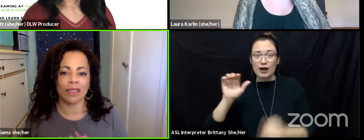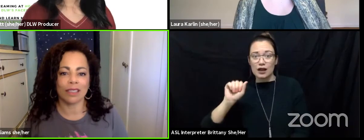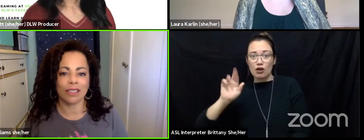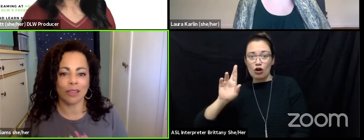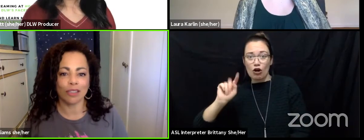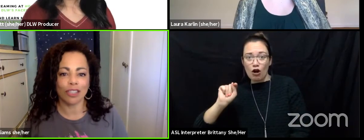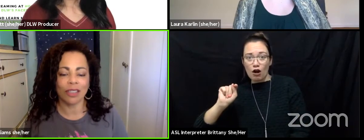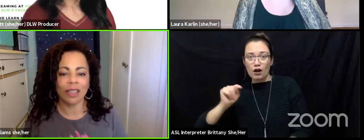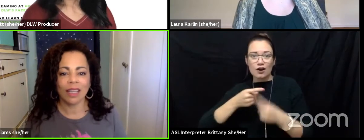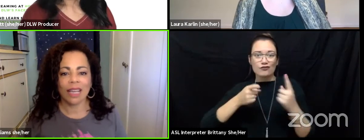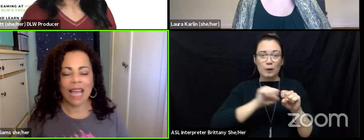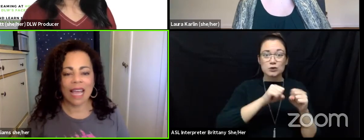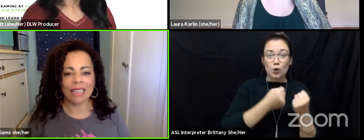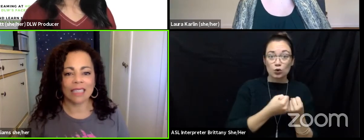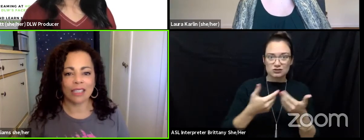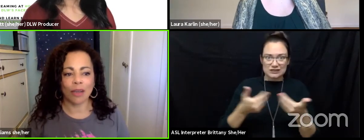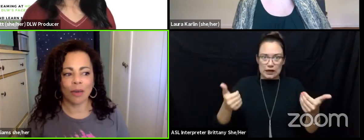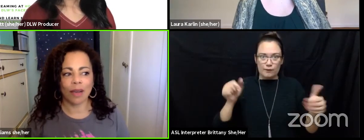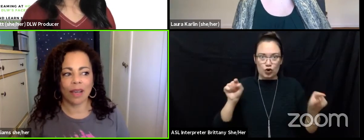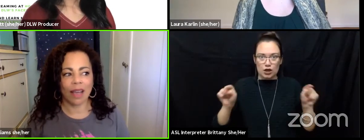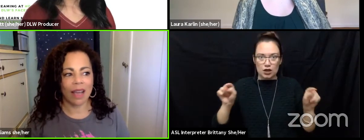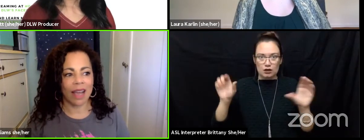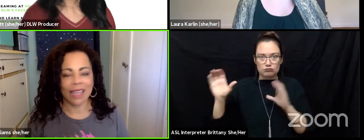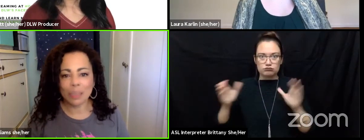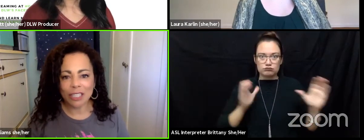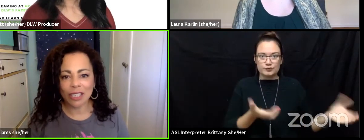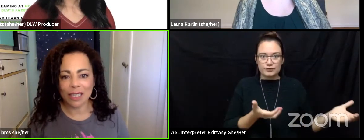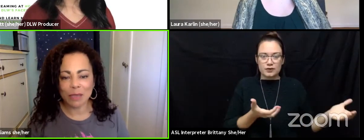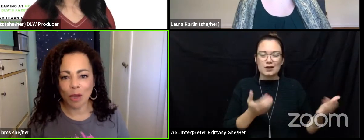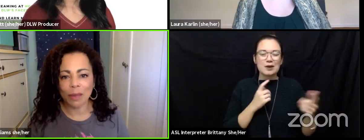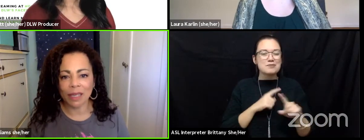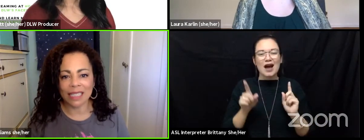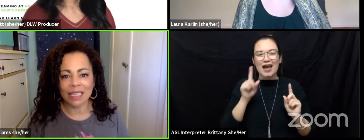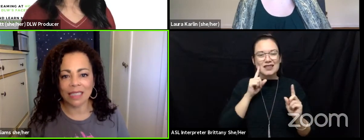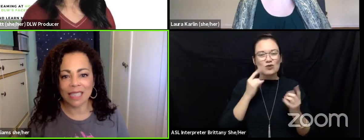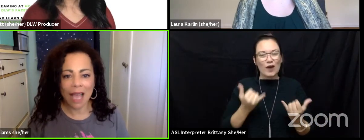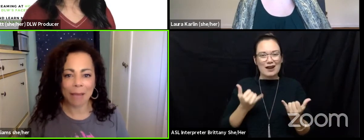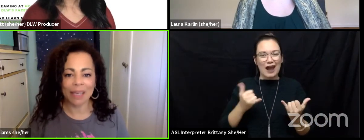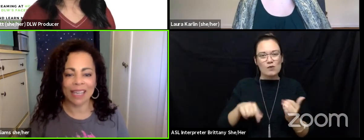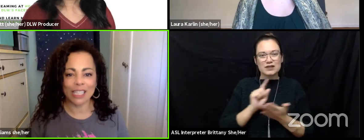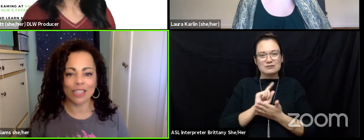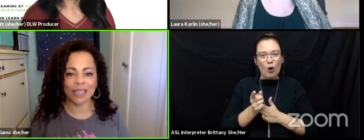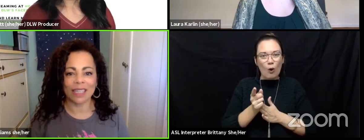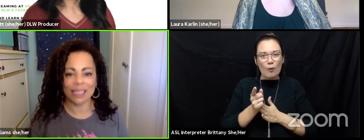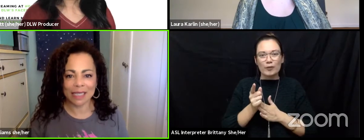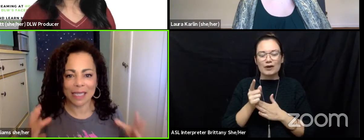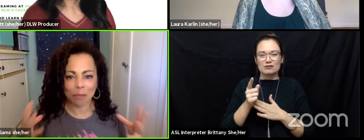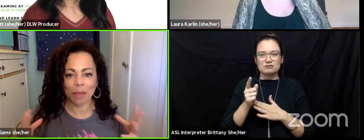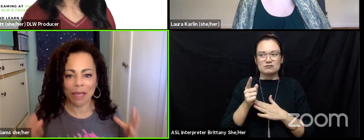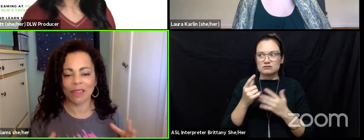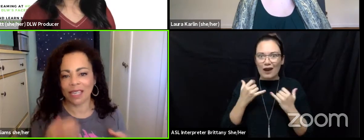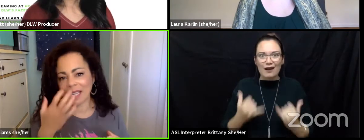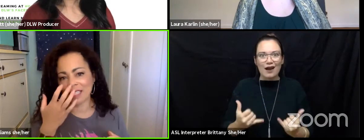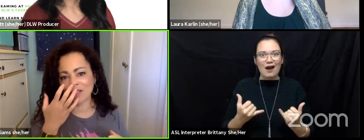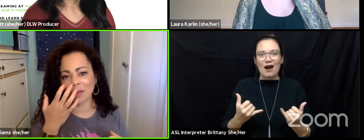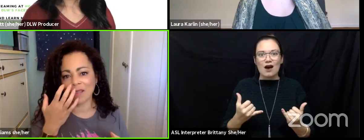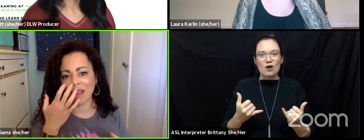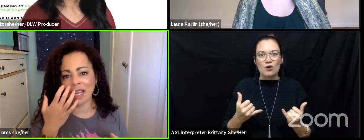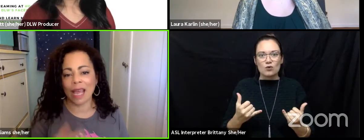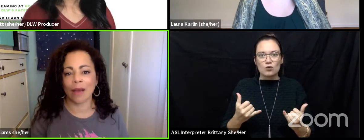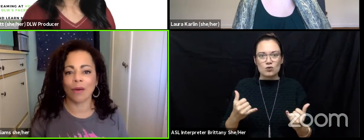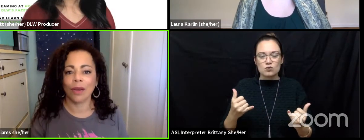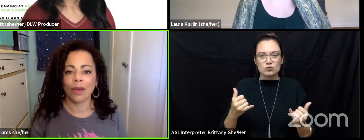the social. And, you know, I think especially at this moment in time in history, at this pivot in history